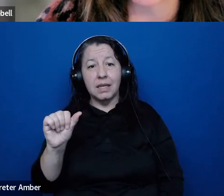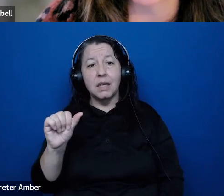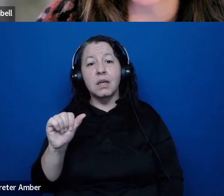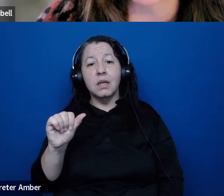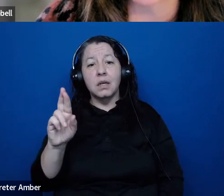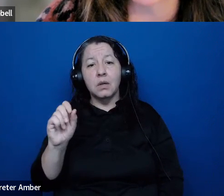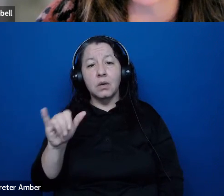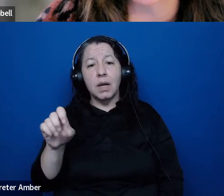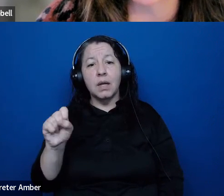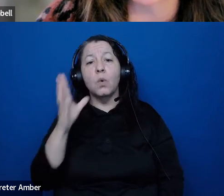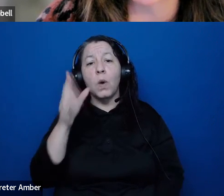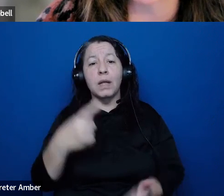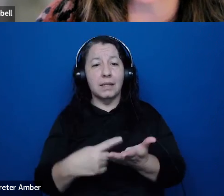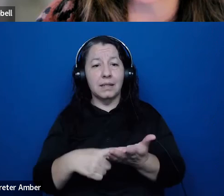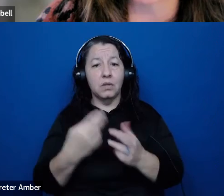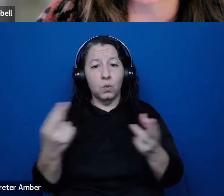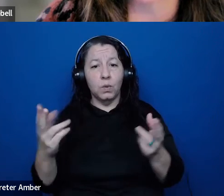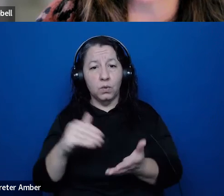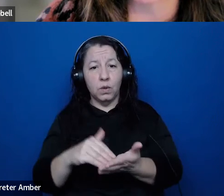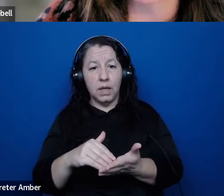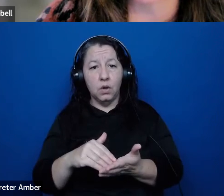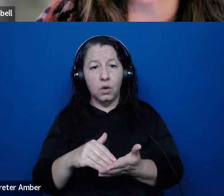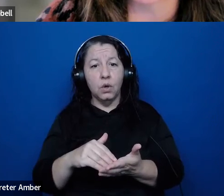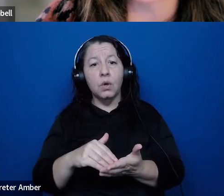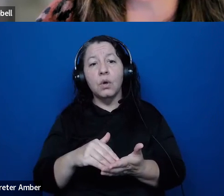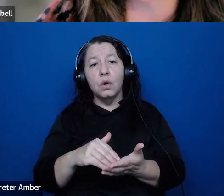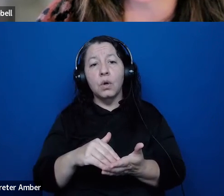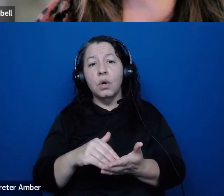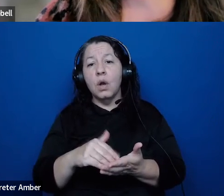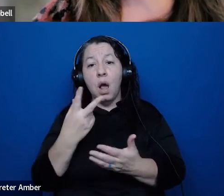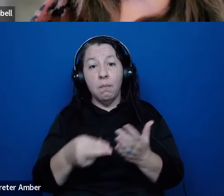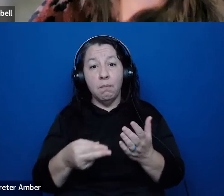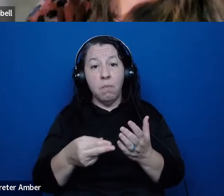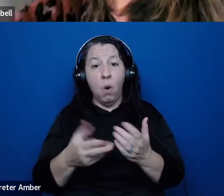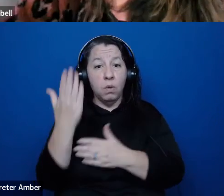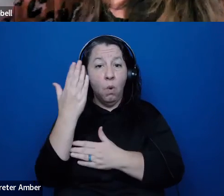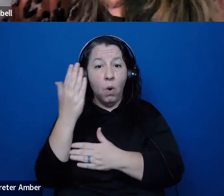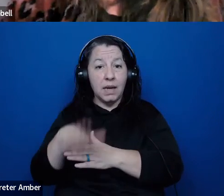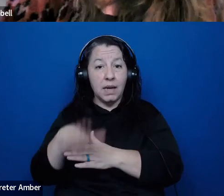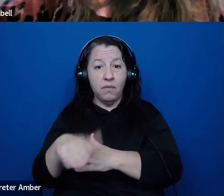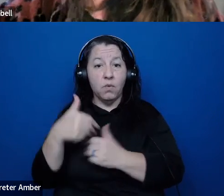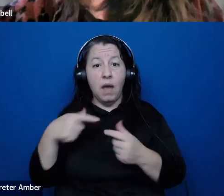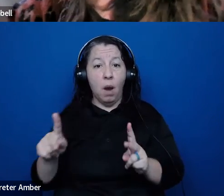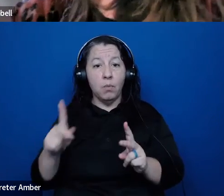Center and community integration. So, and both sessions have the opportunity for public